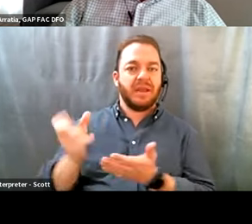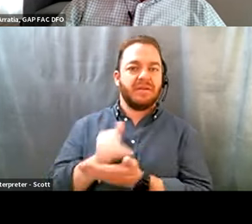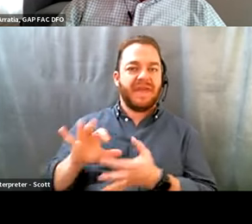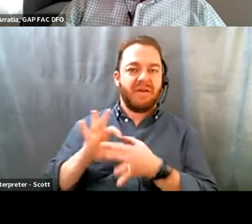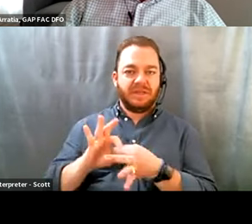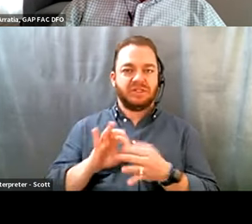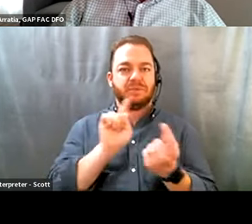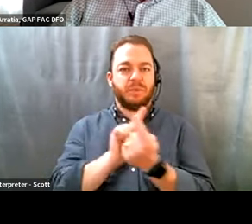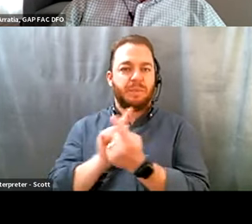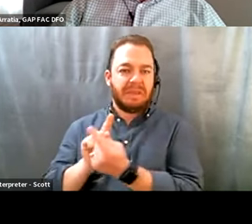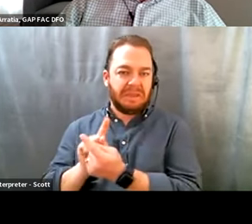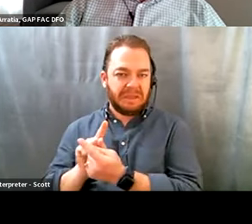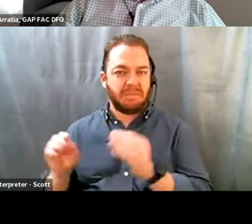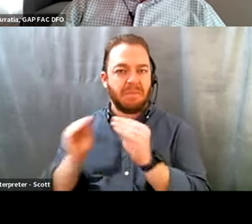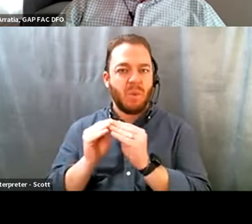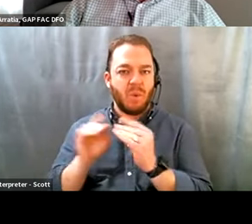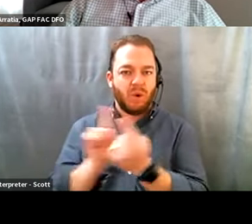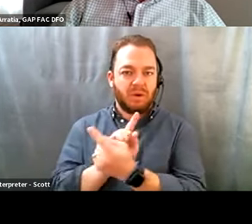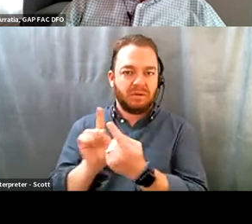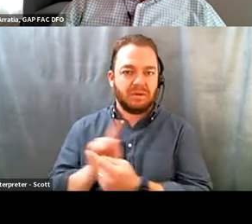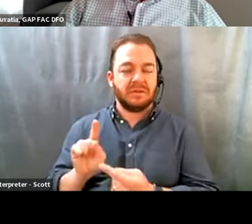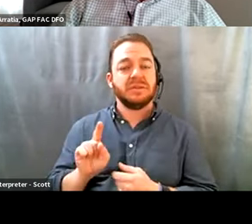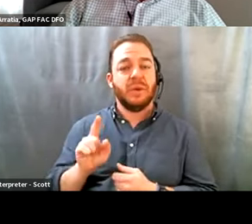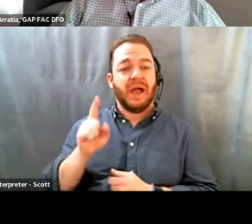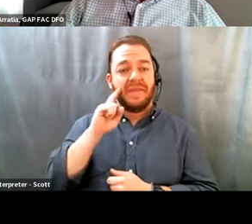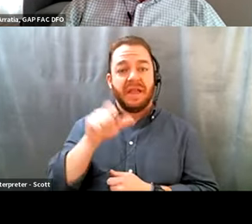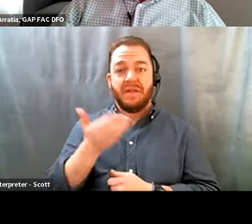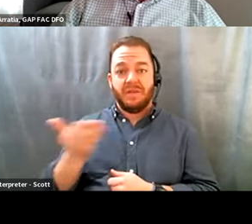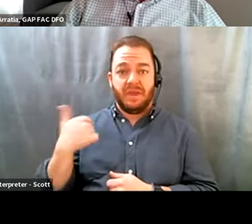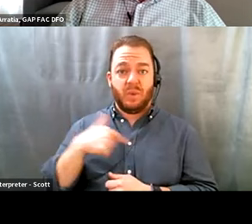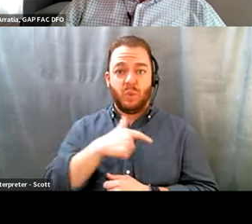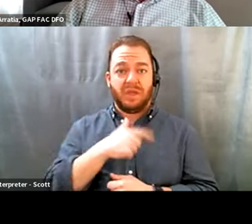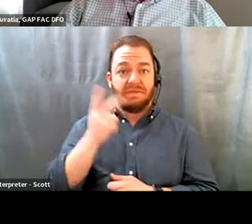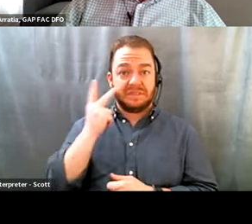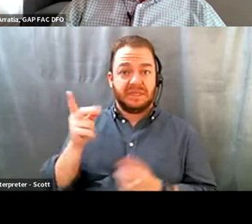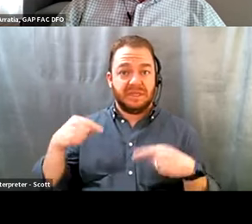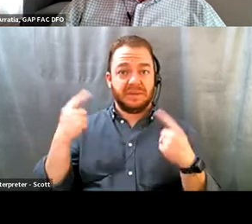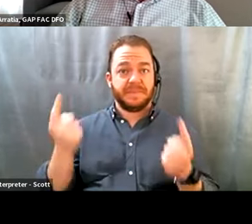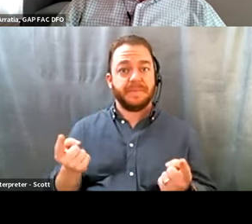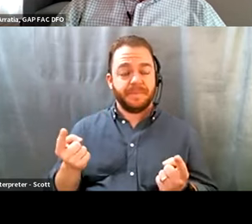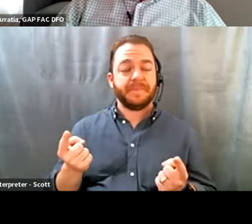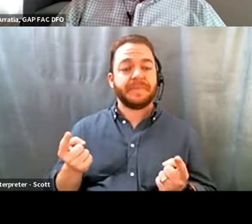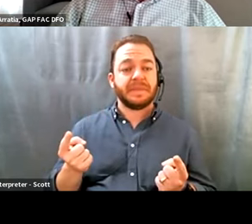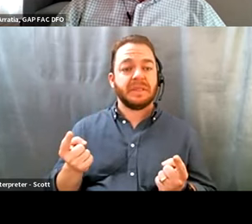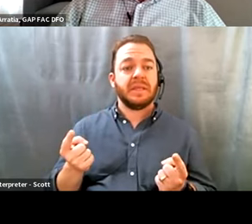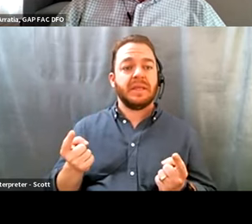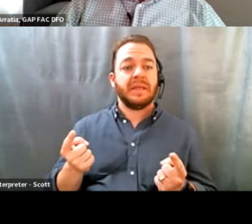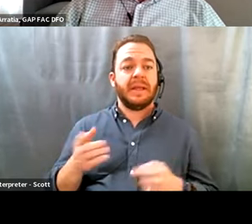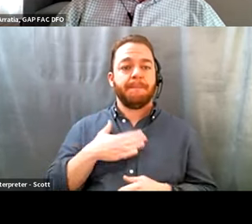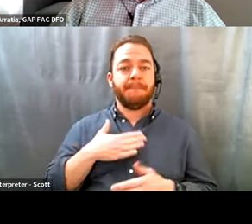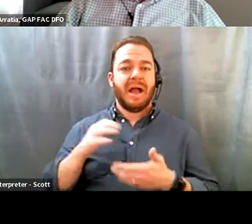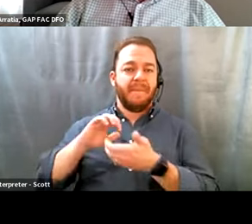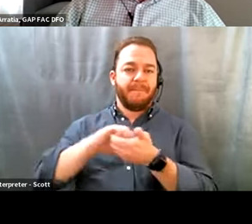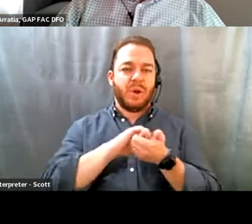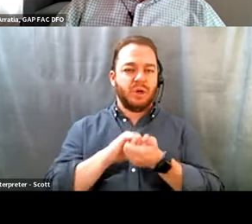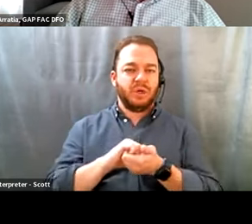more and more. And I think another thing that we have seen is that my partners